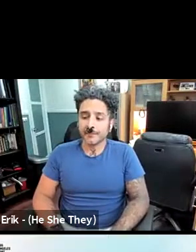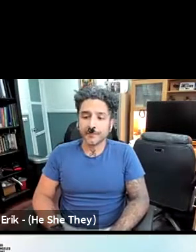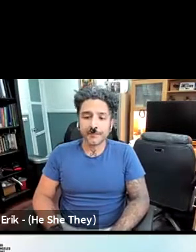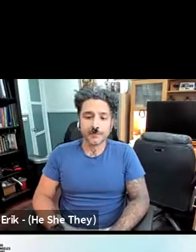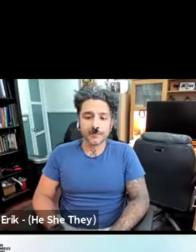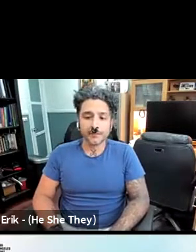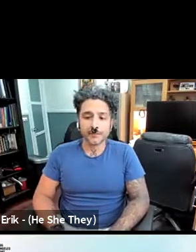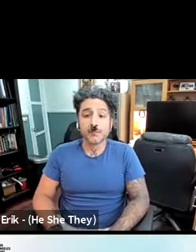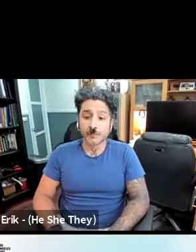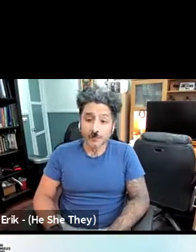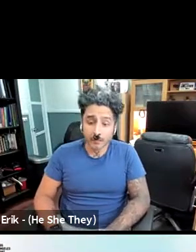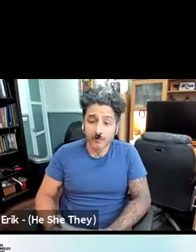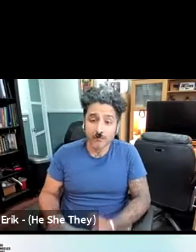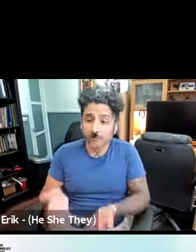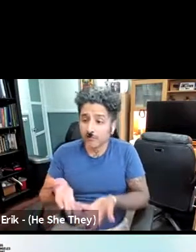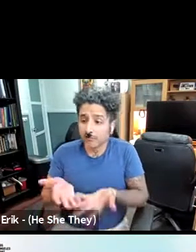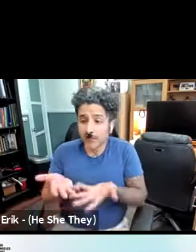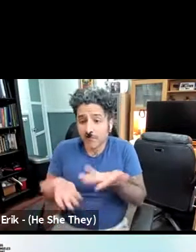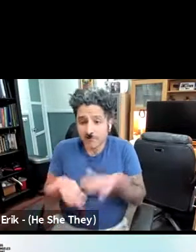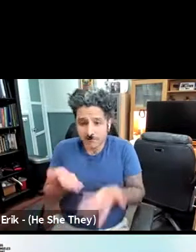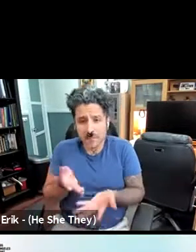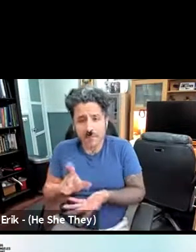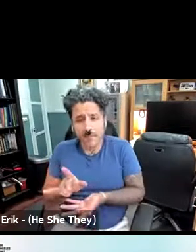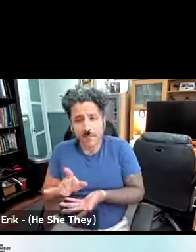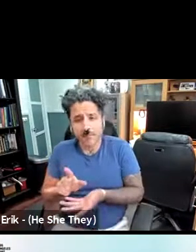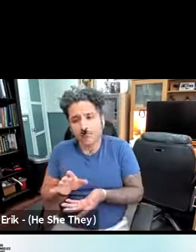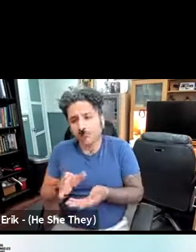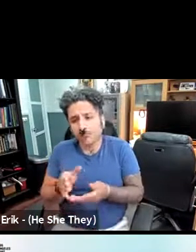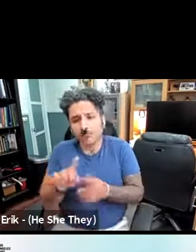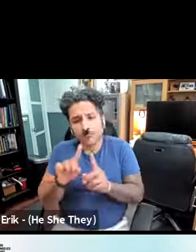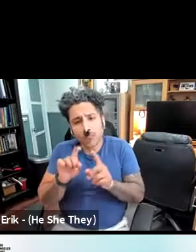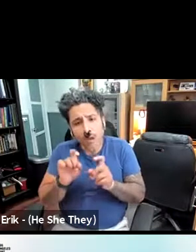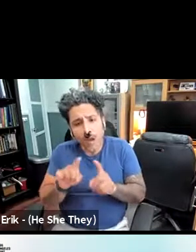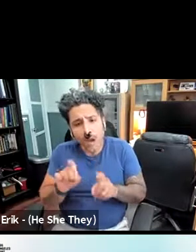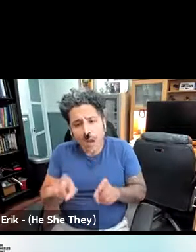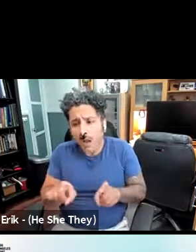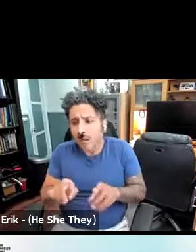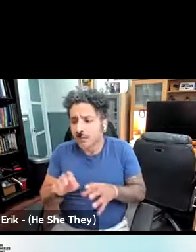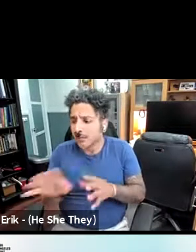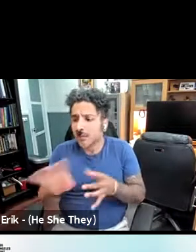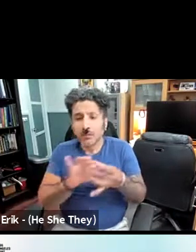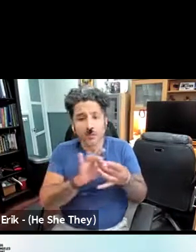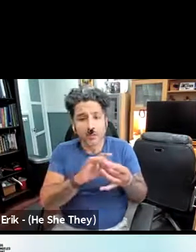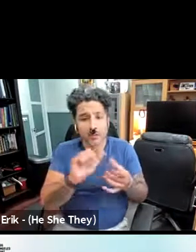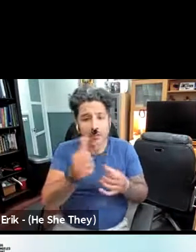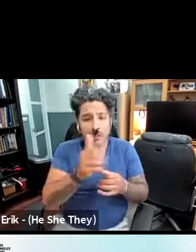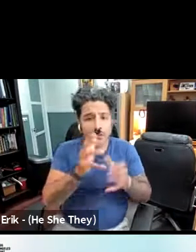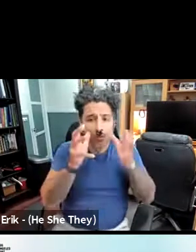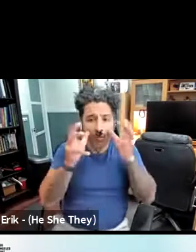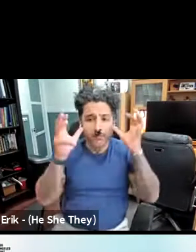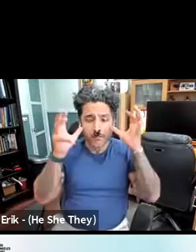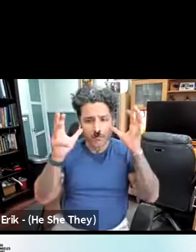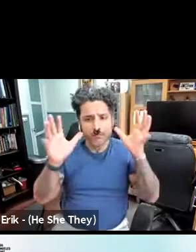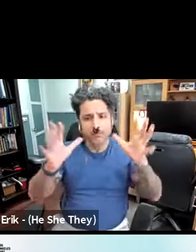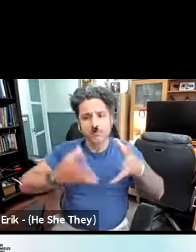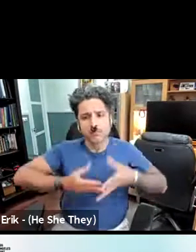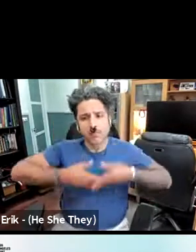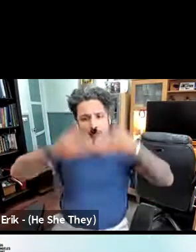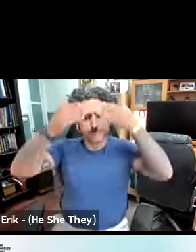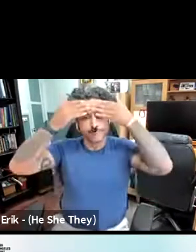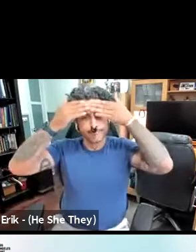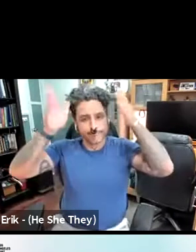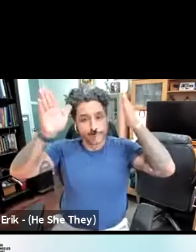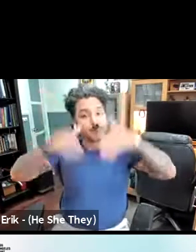Yay. Ask questions, I guess, you know, and connect to other parents and remain open.